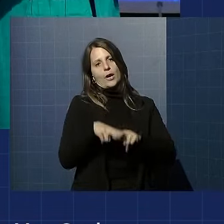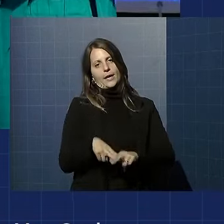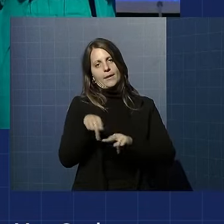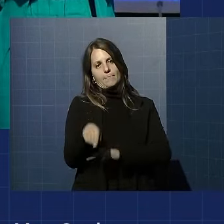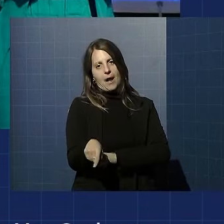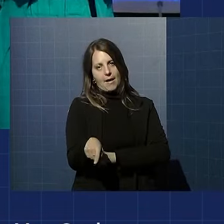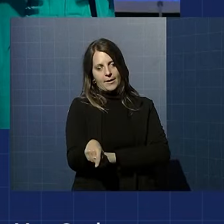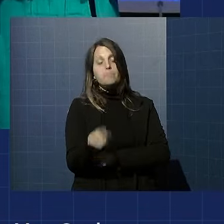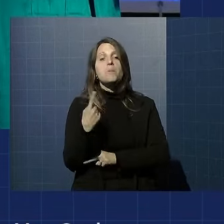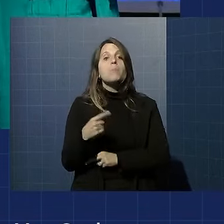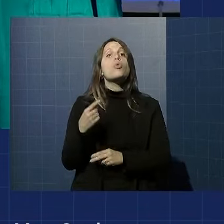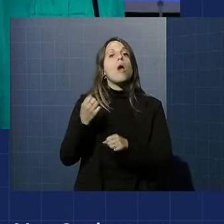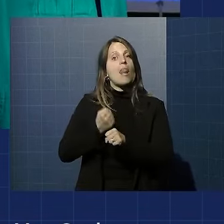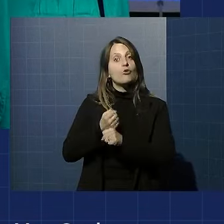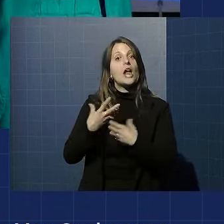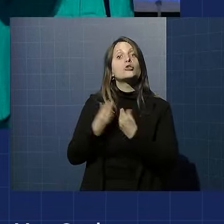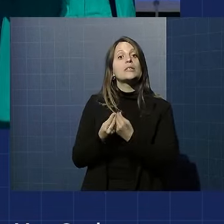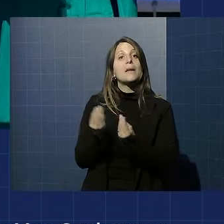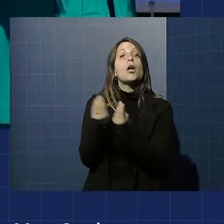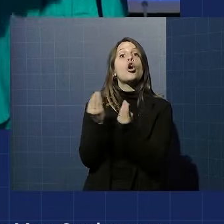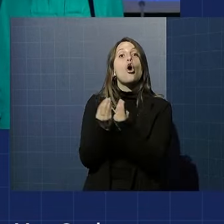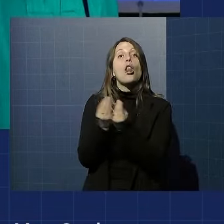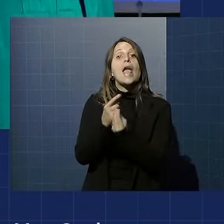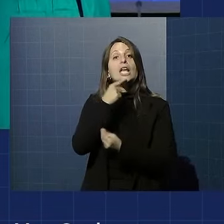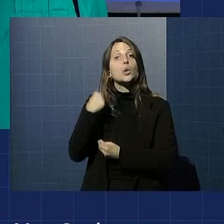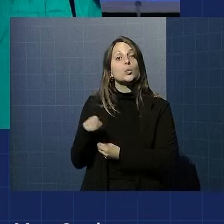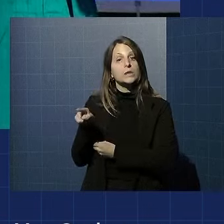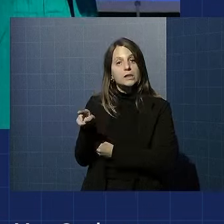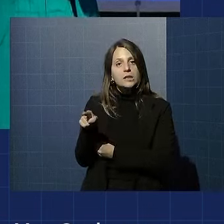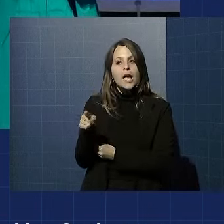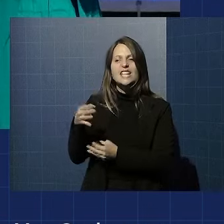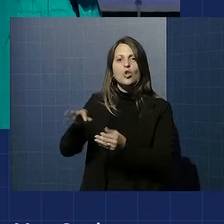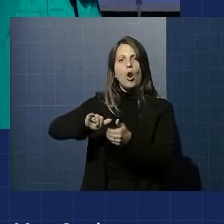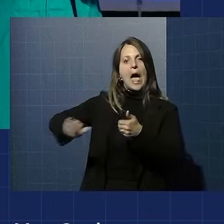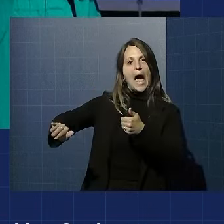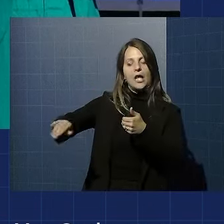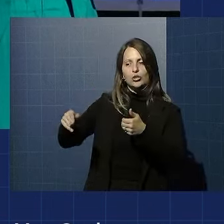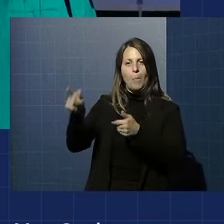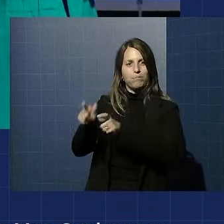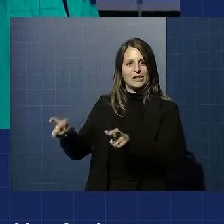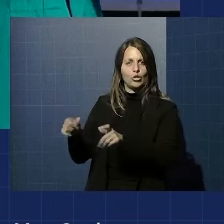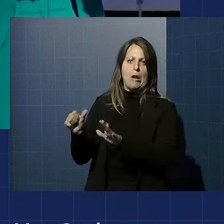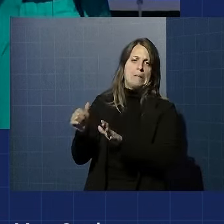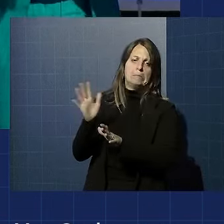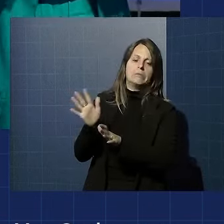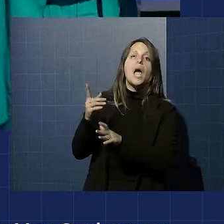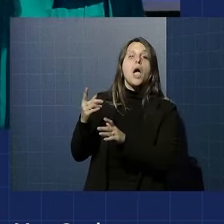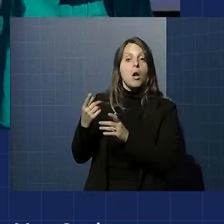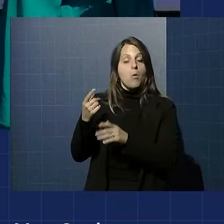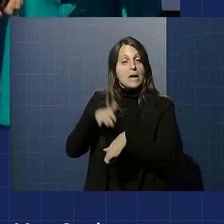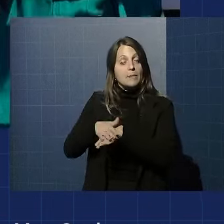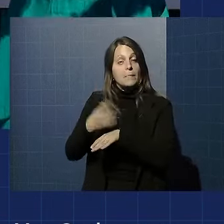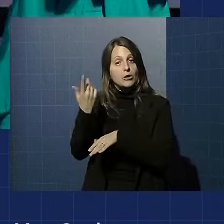than 1 year. So we really put people, 6 people, into a confined environment, into a